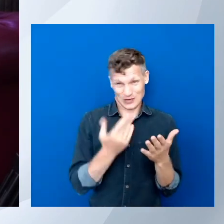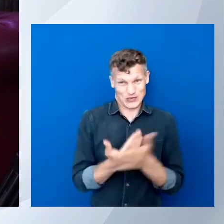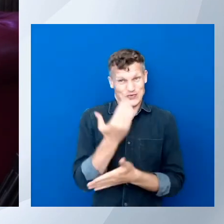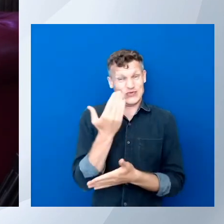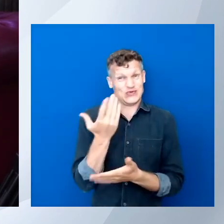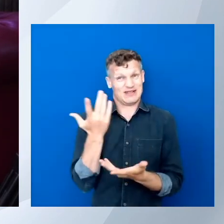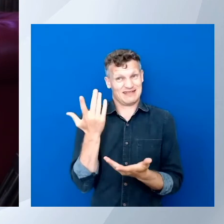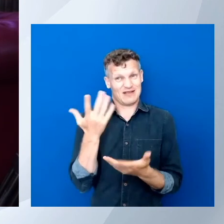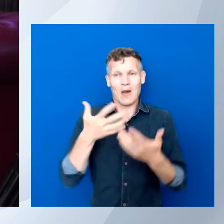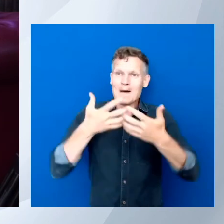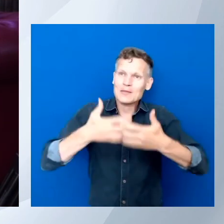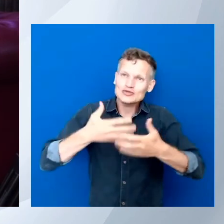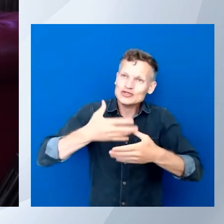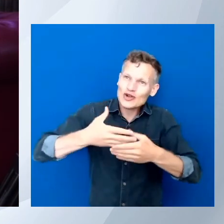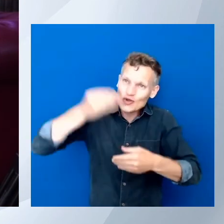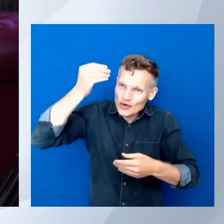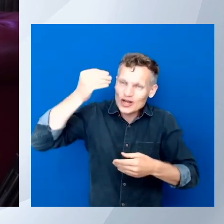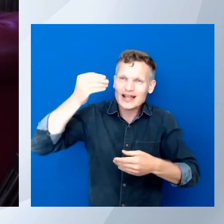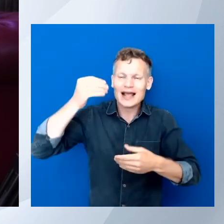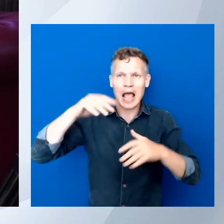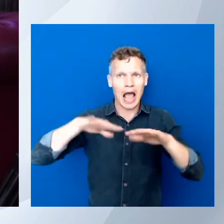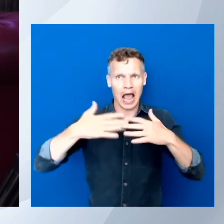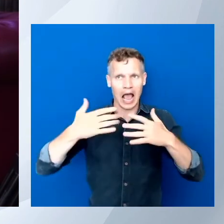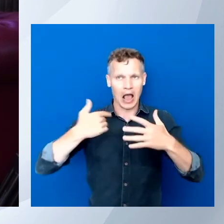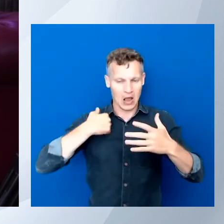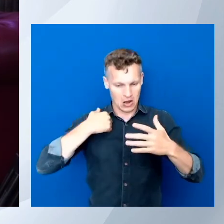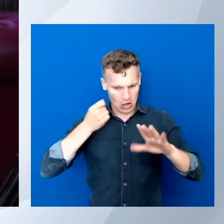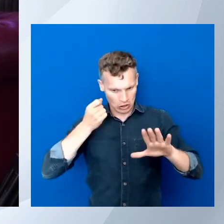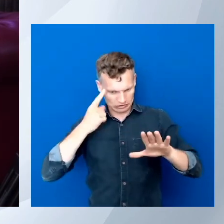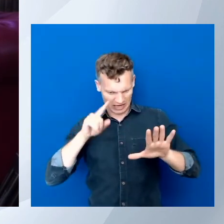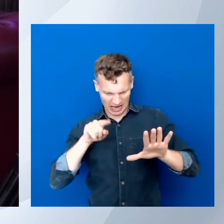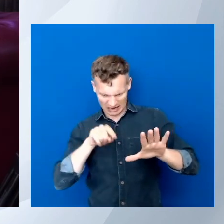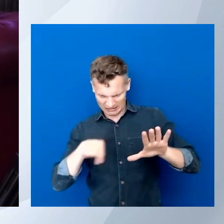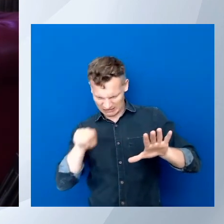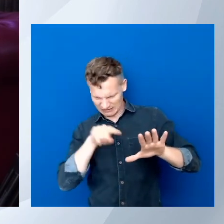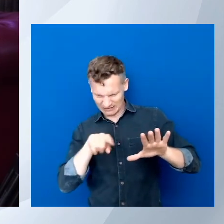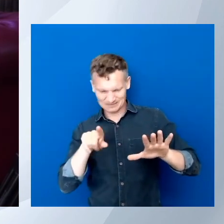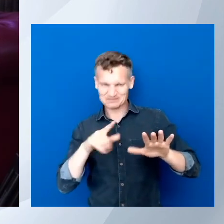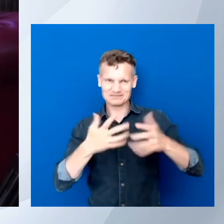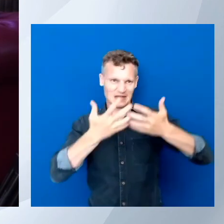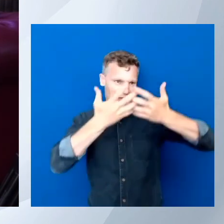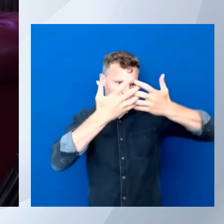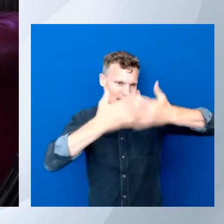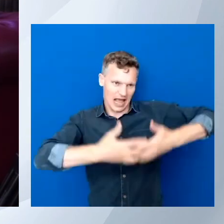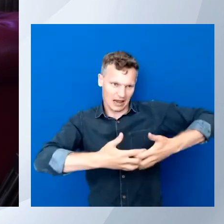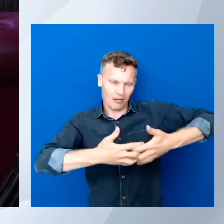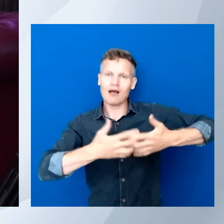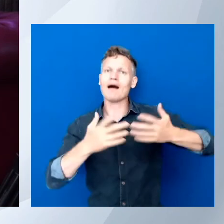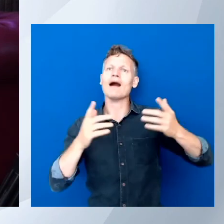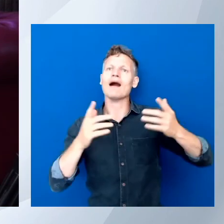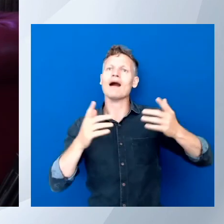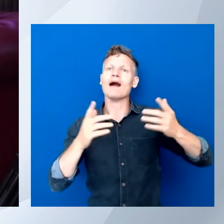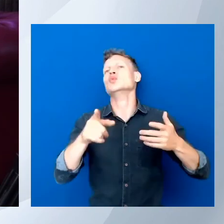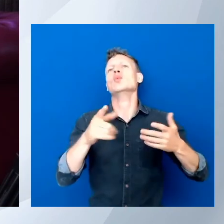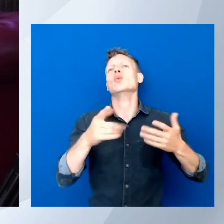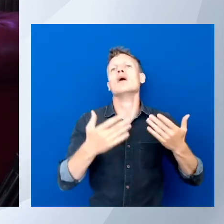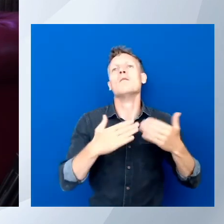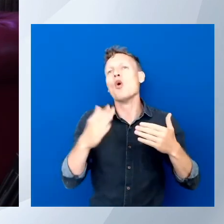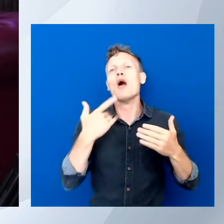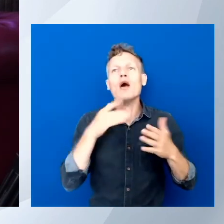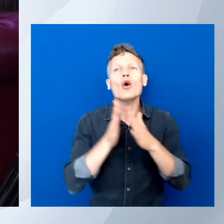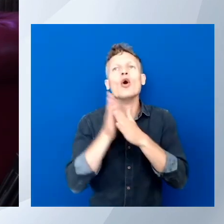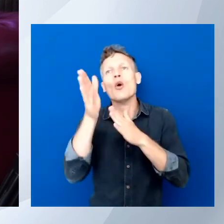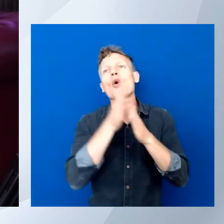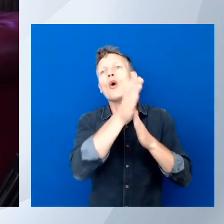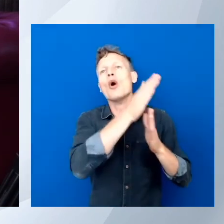before. So the mechanical bits are go do these courses on Microsoft Learn or any other website. But actually, I